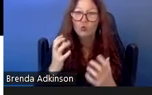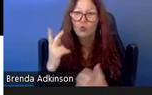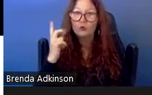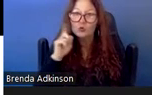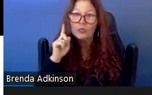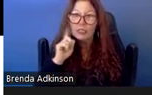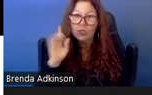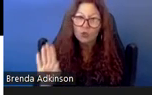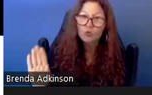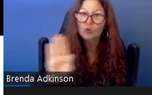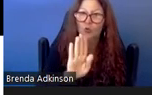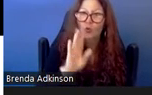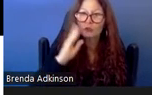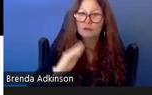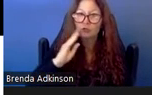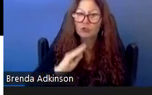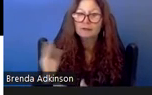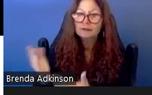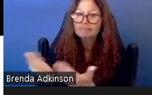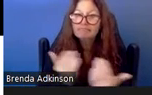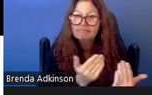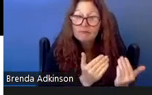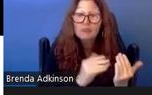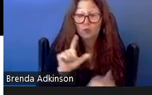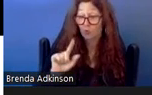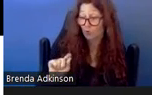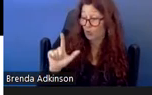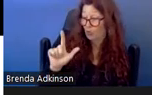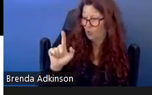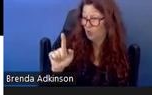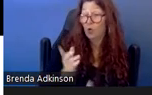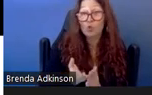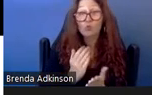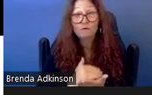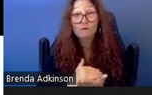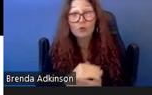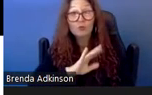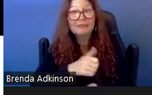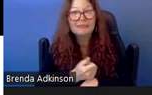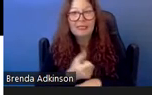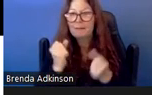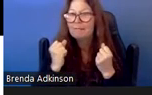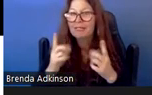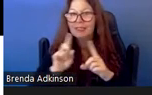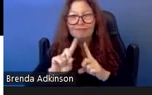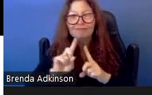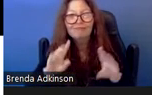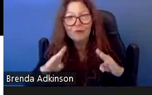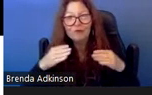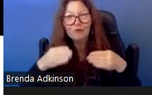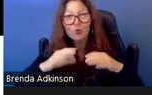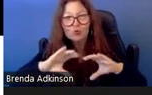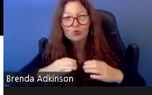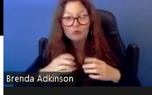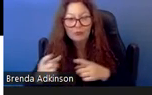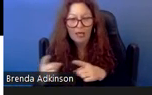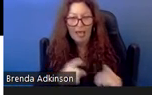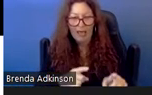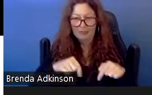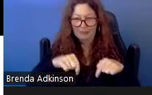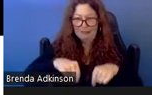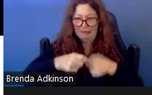in 2021 review, we did focus groups that actually occurred in March of this year,